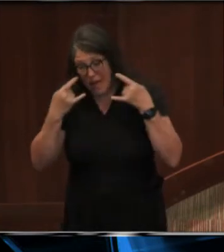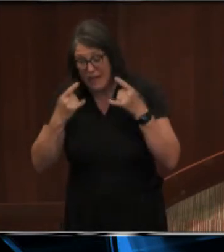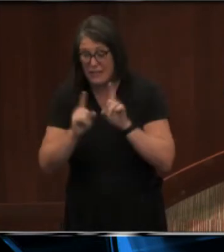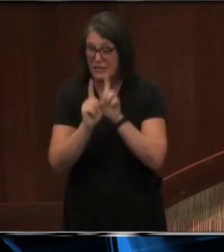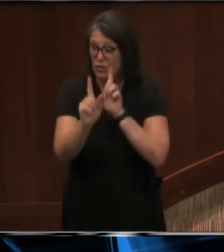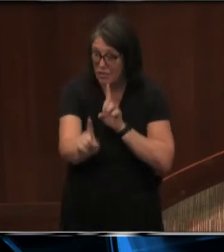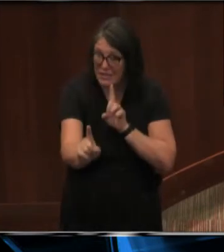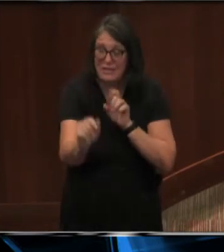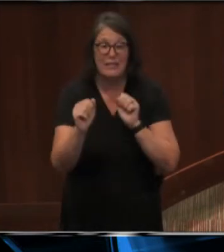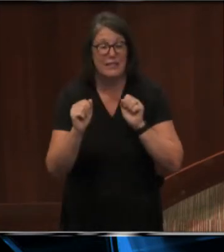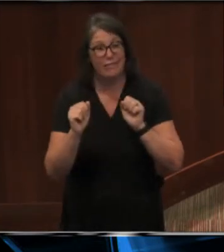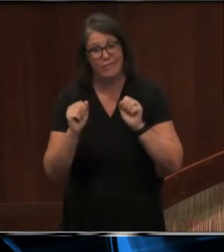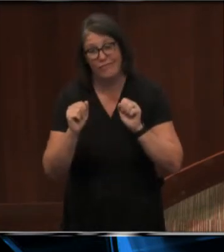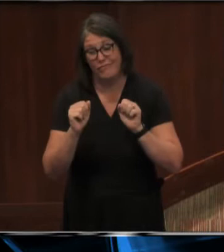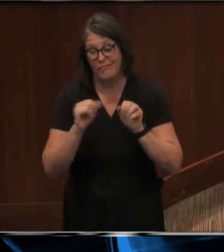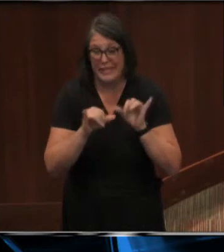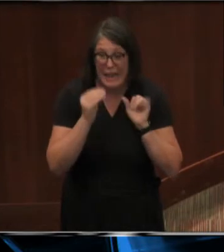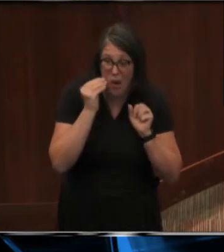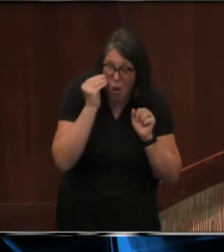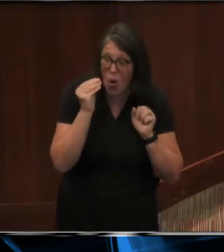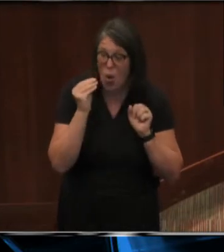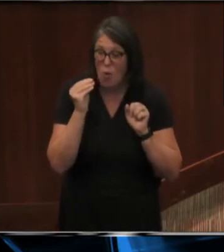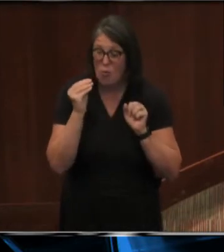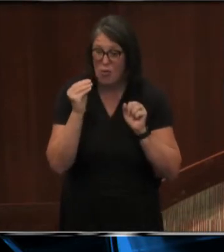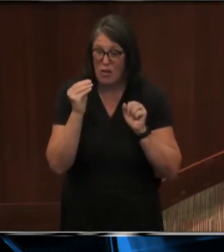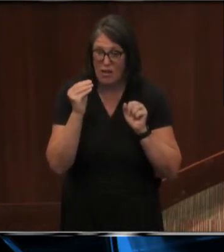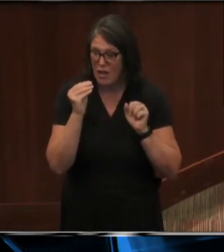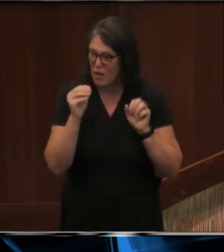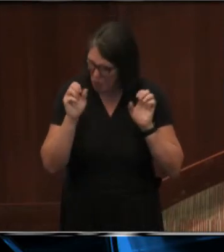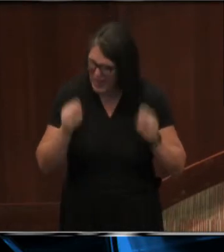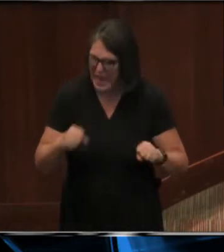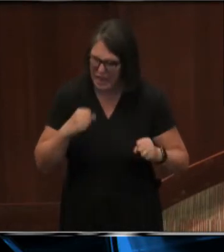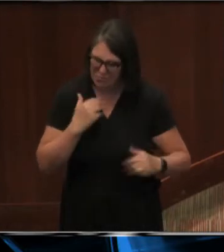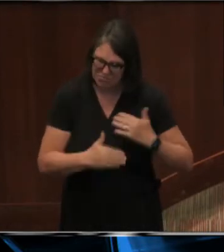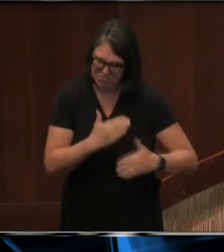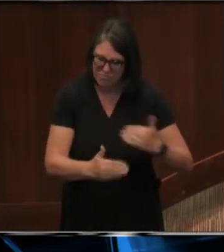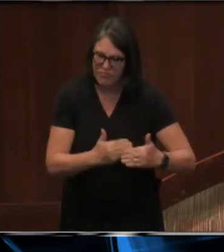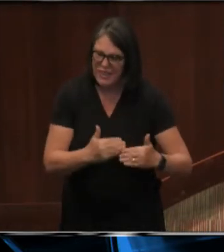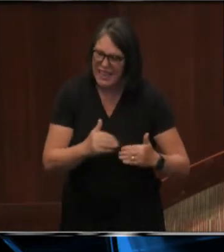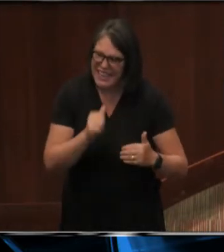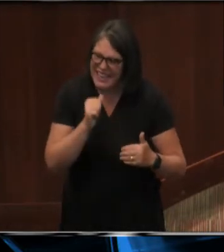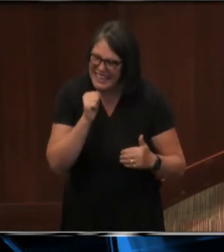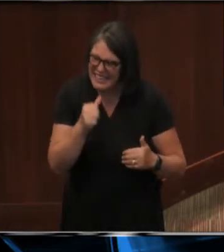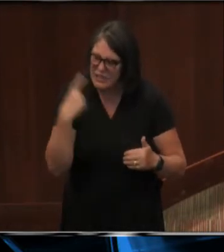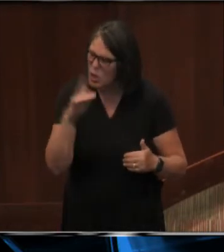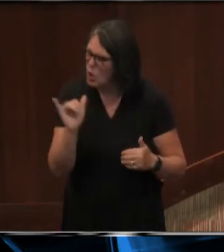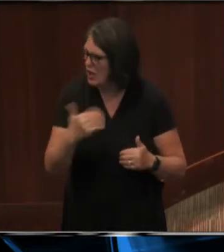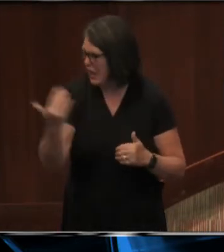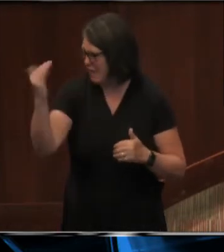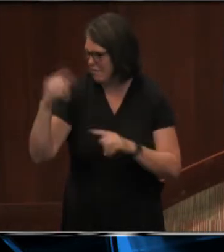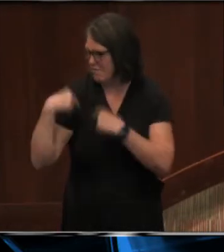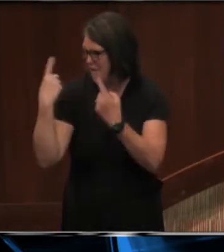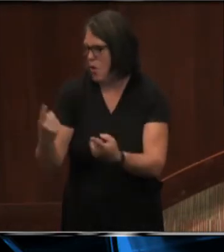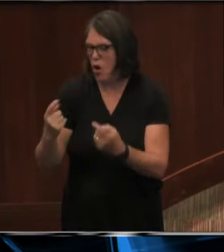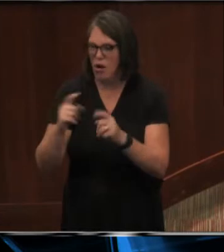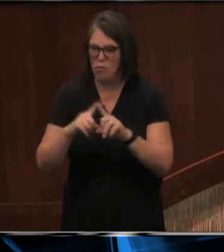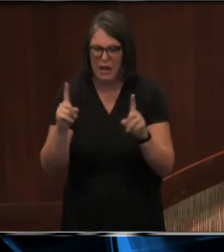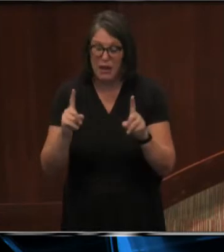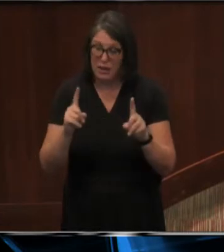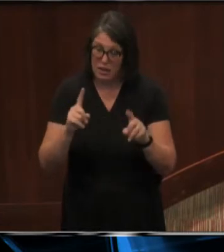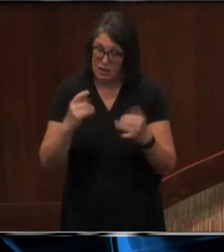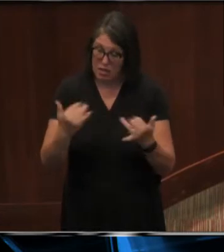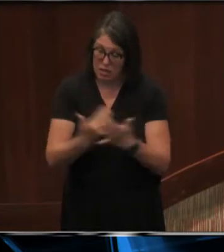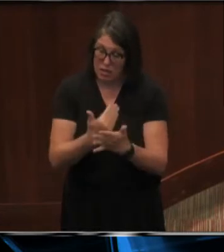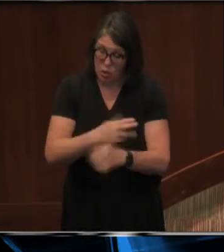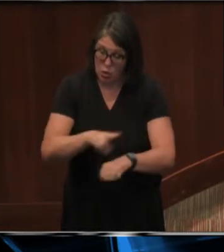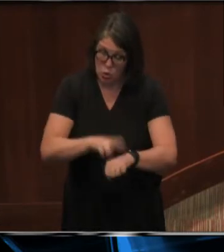interaction. What doesn't look like before, right? I mean, it's kind of the new norm. The goal would be that we eventually would